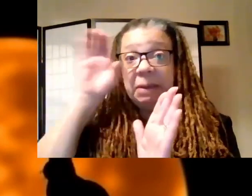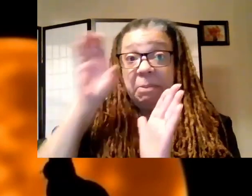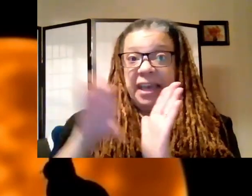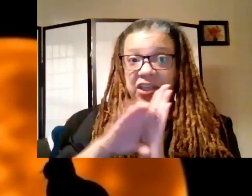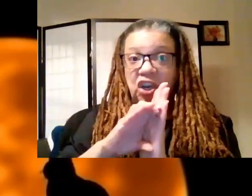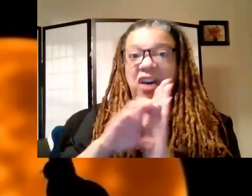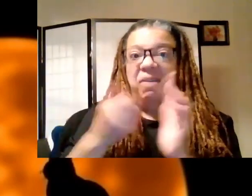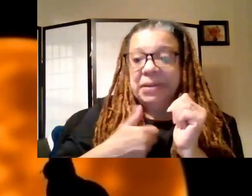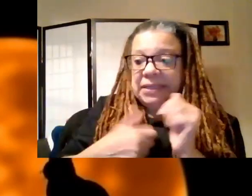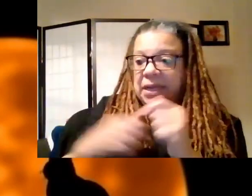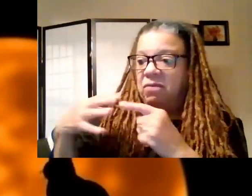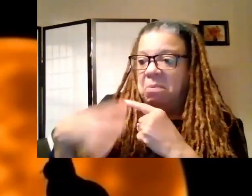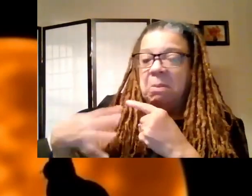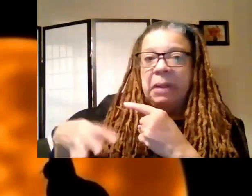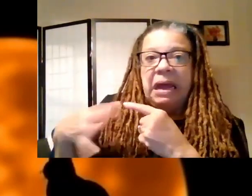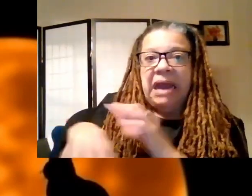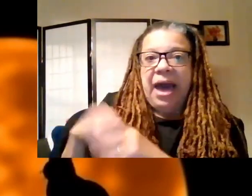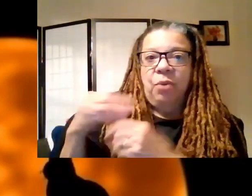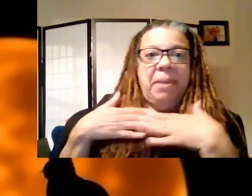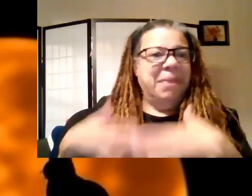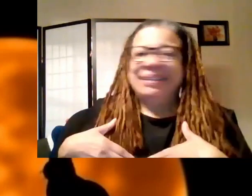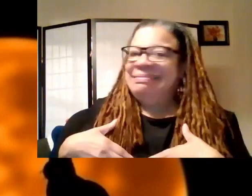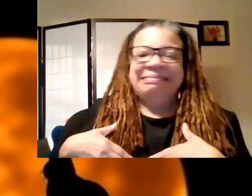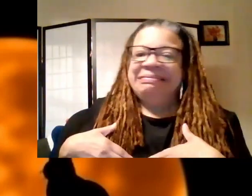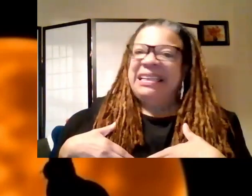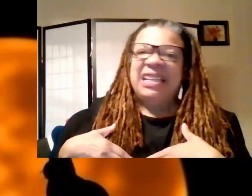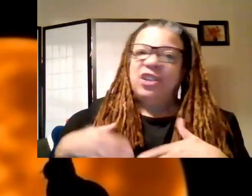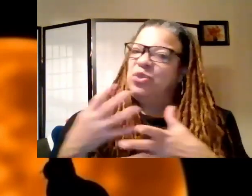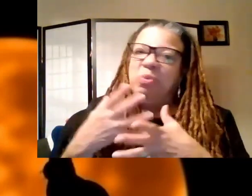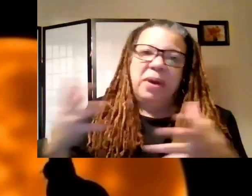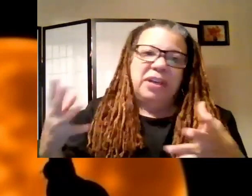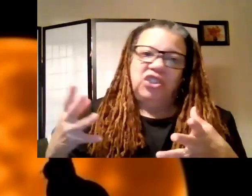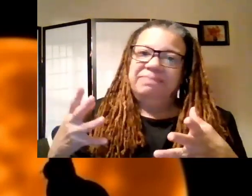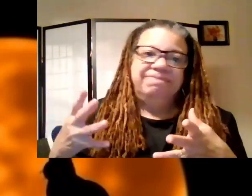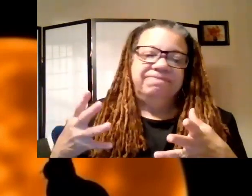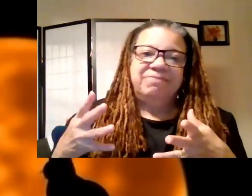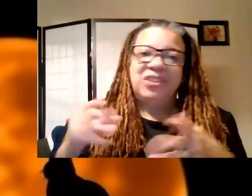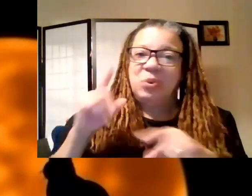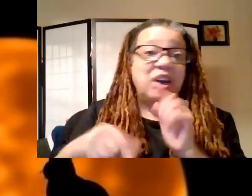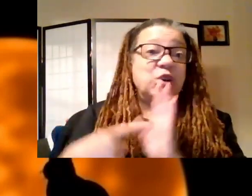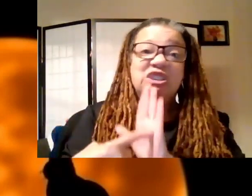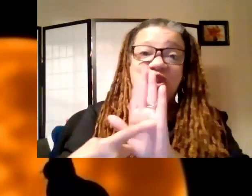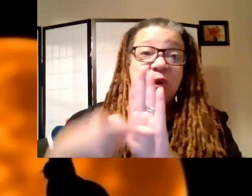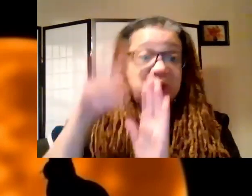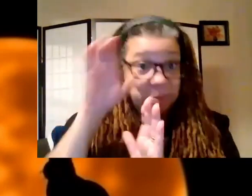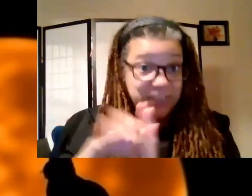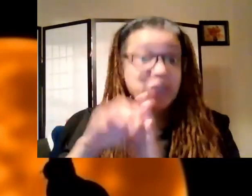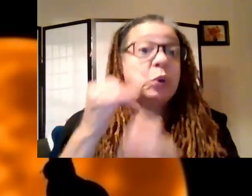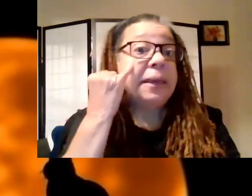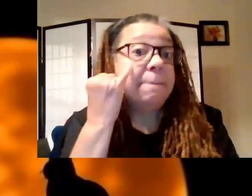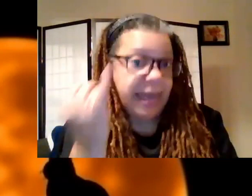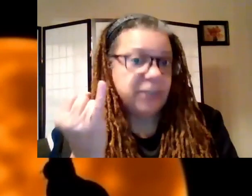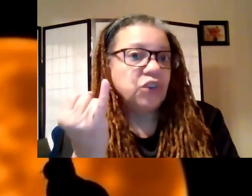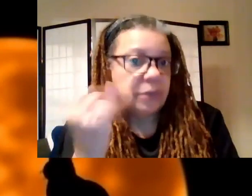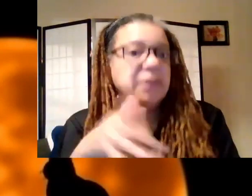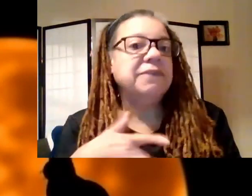me when I bled out recently, but was told it would be a little bit too graphic. So if it's too graphic to show, imagine what it is